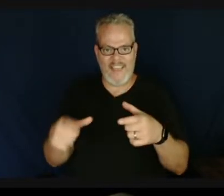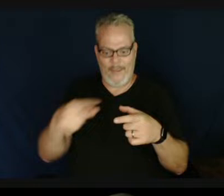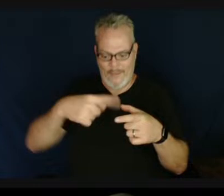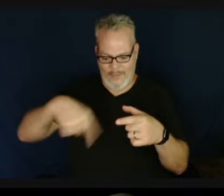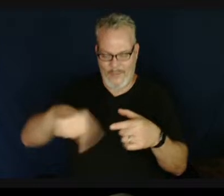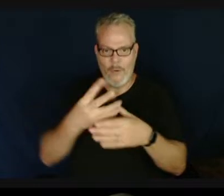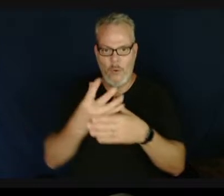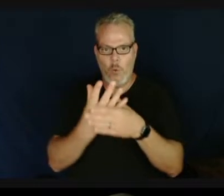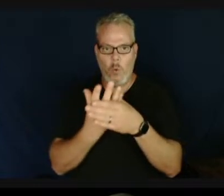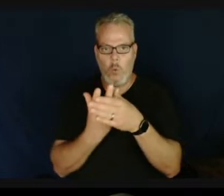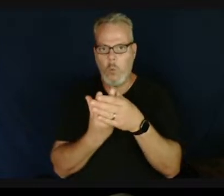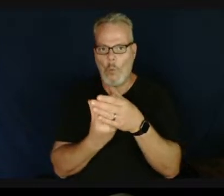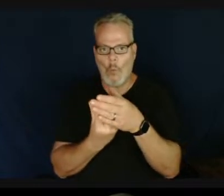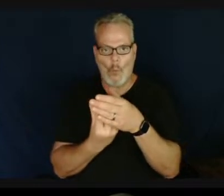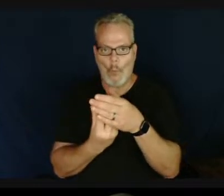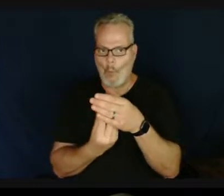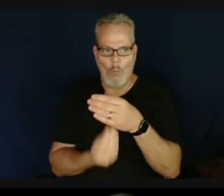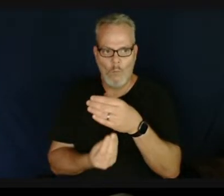toward the vent,